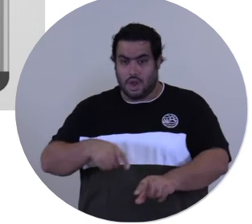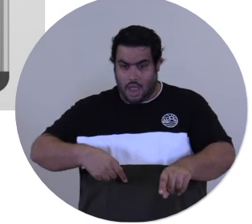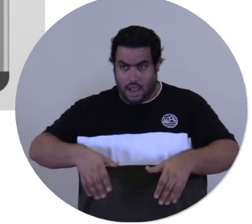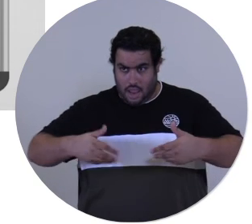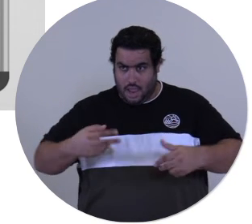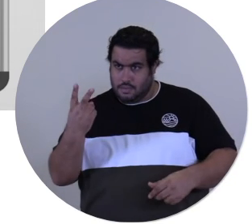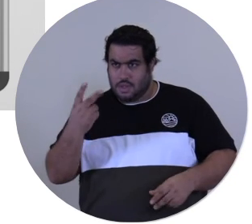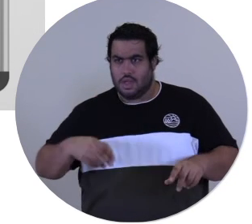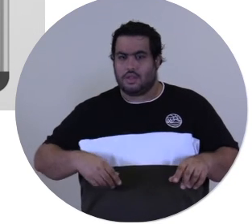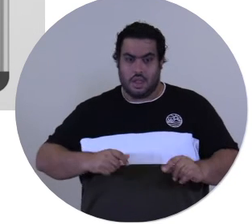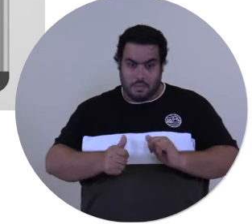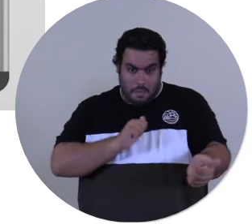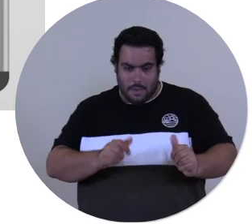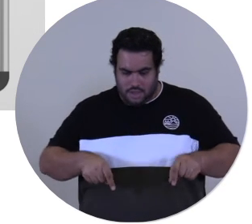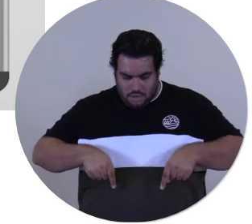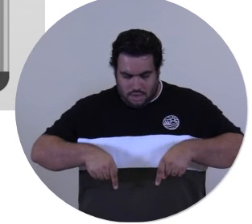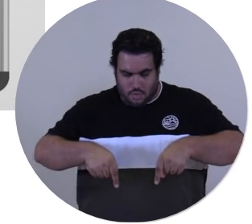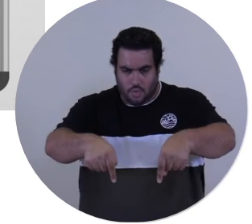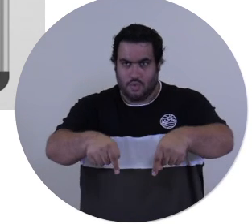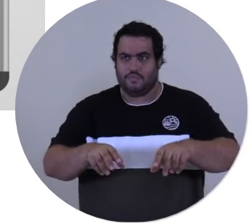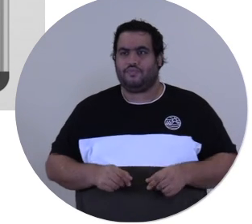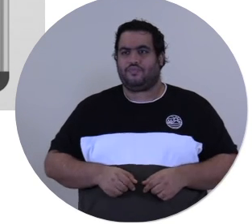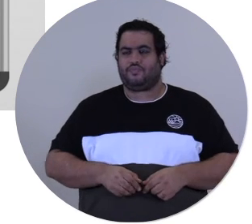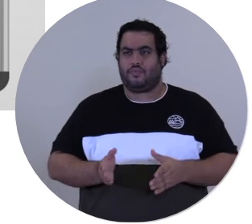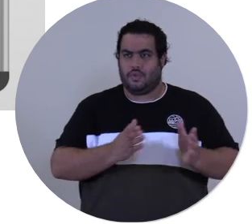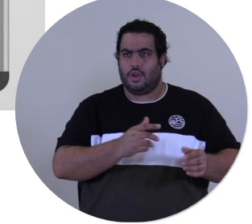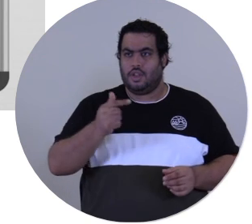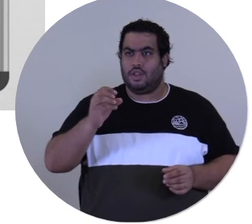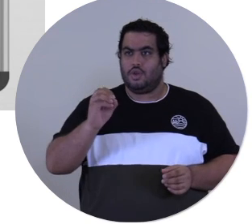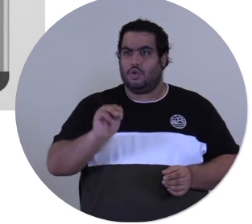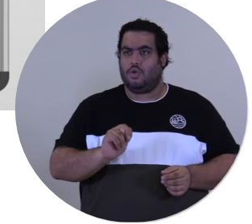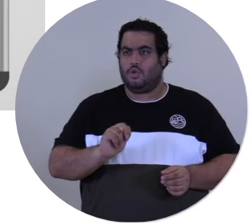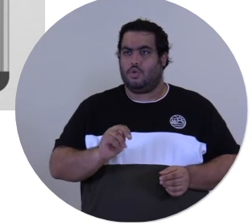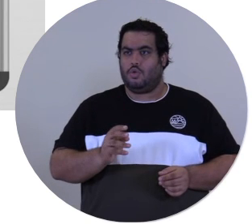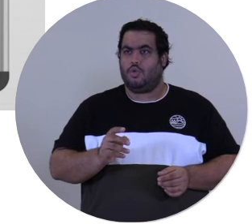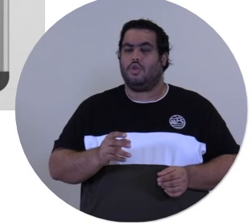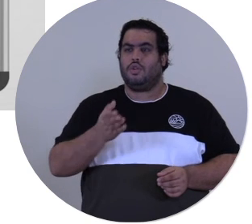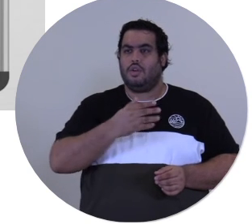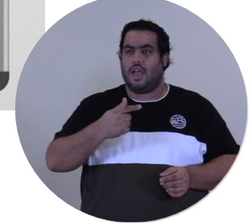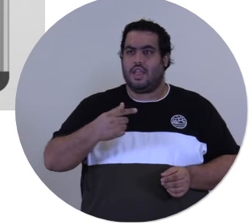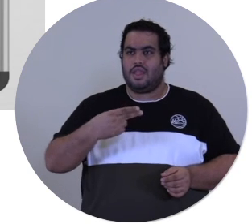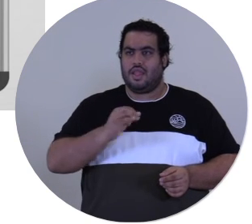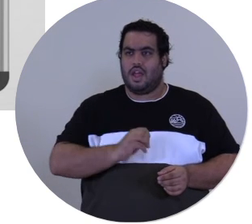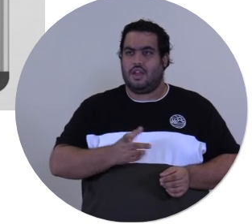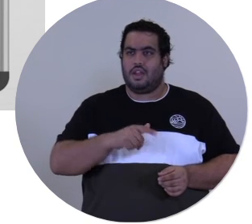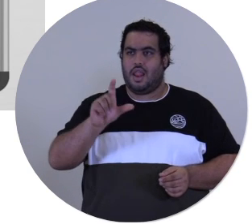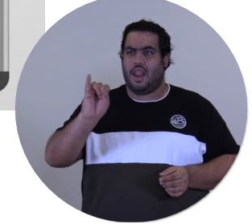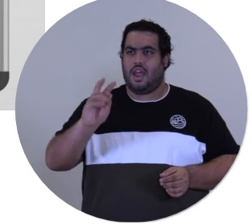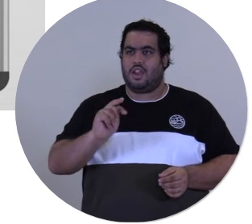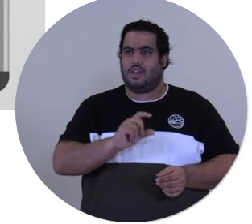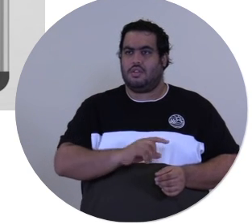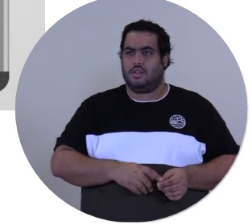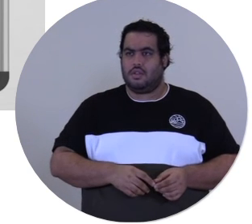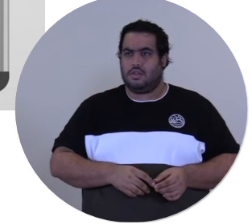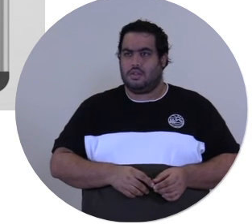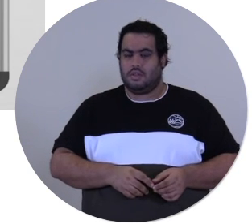point. We have toe the line. To toe the line is to accept authority, to accept